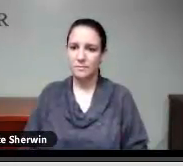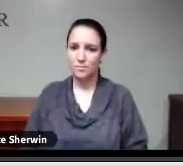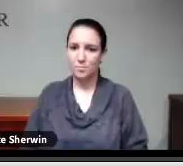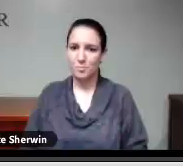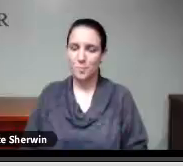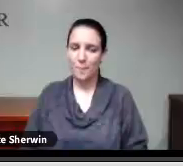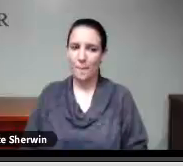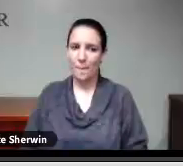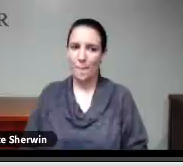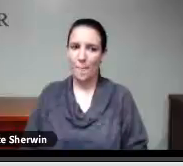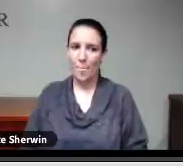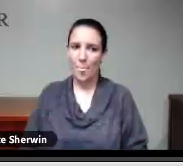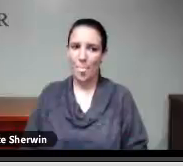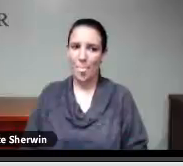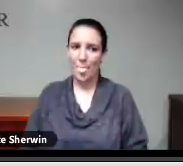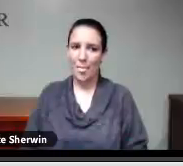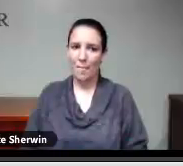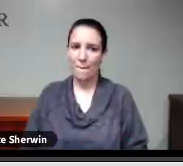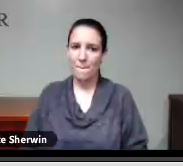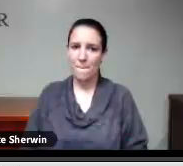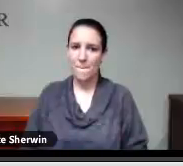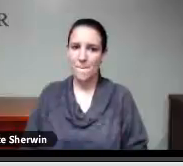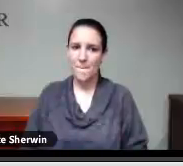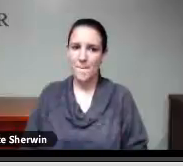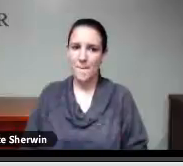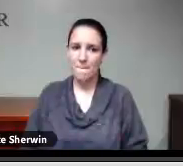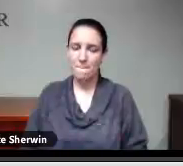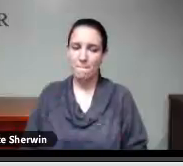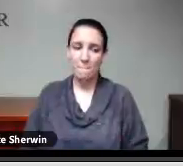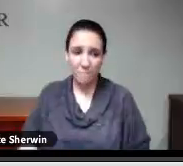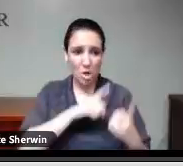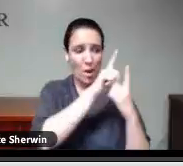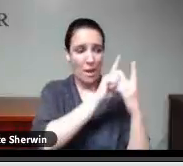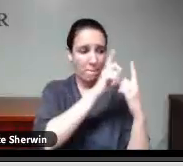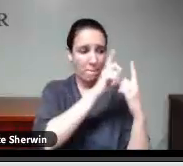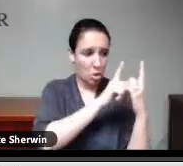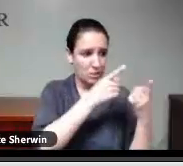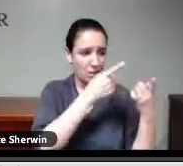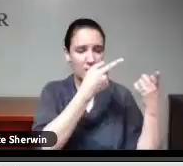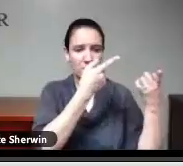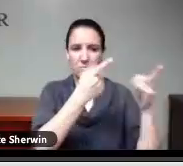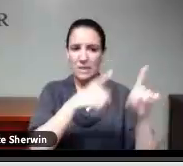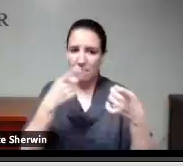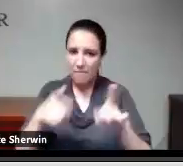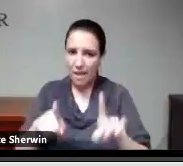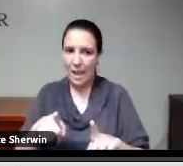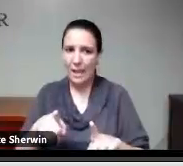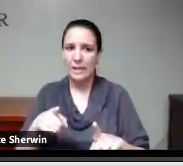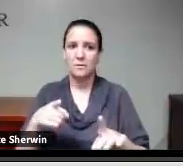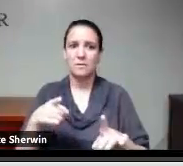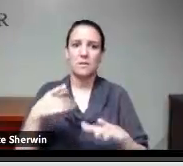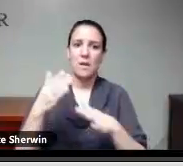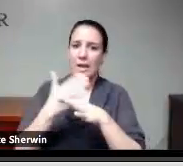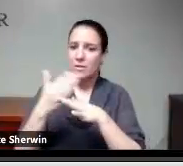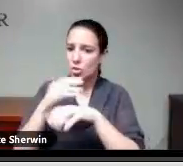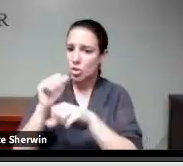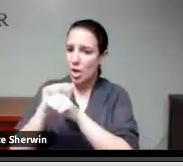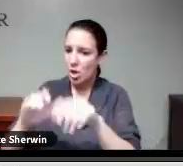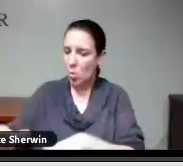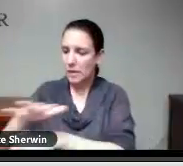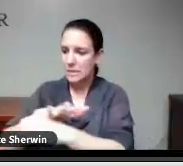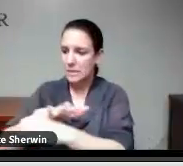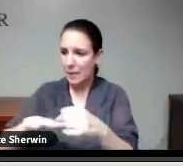events and online shared workspaces and in-person conversations are all experiences that could